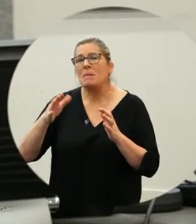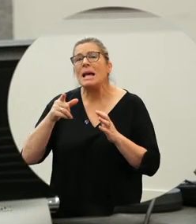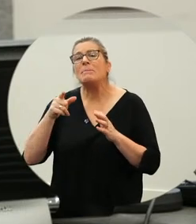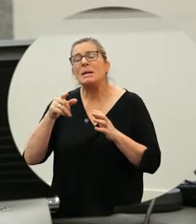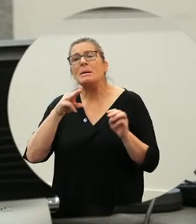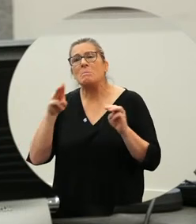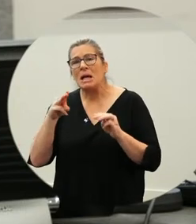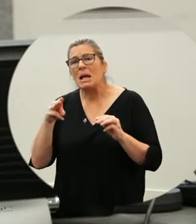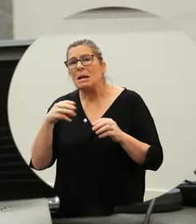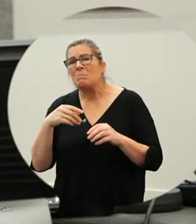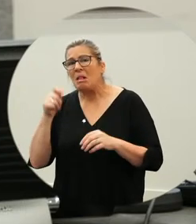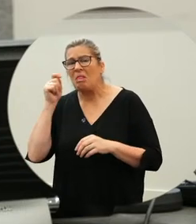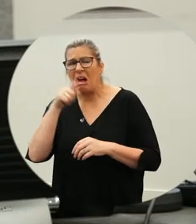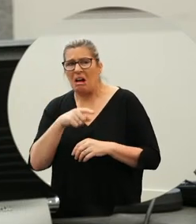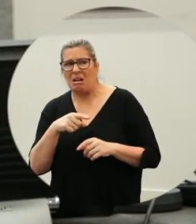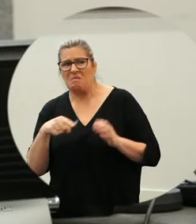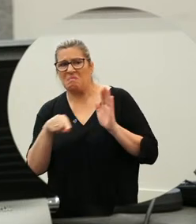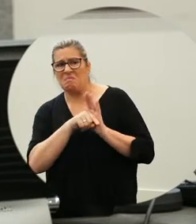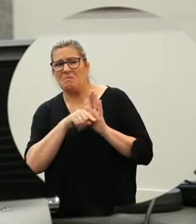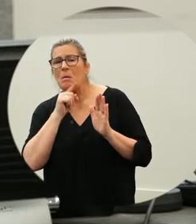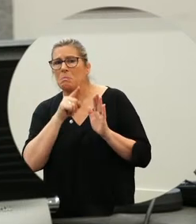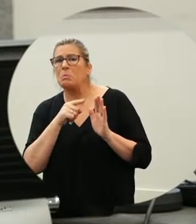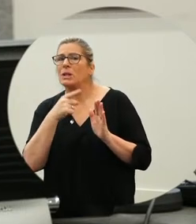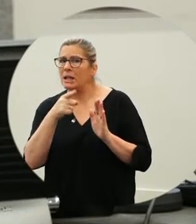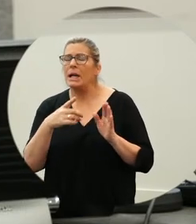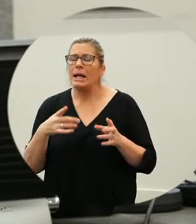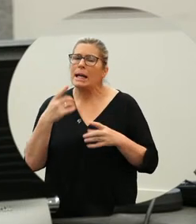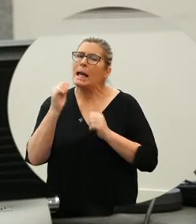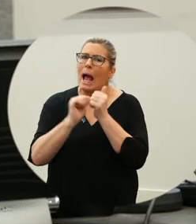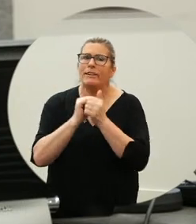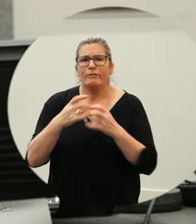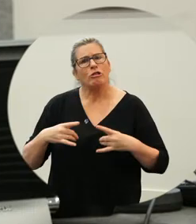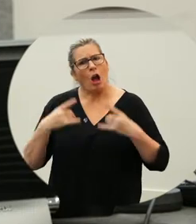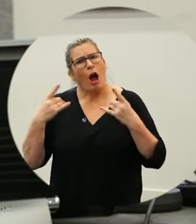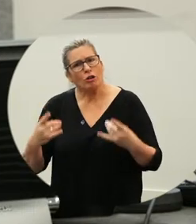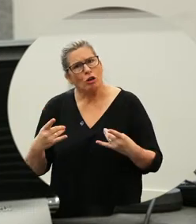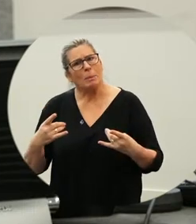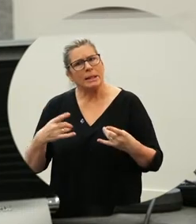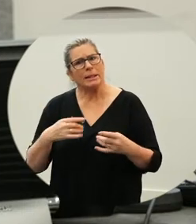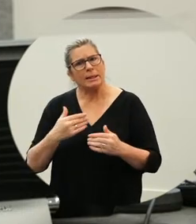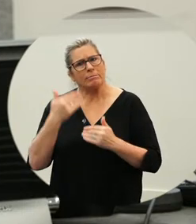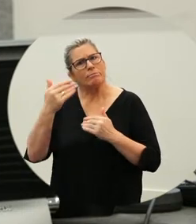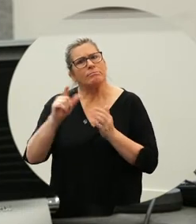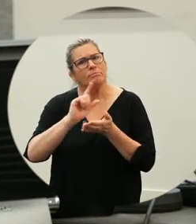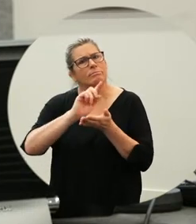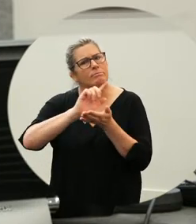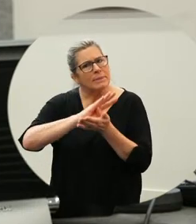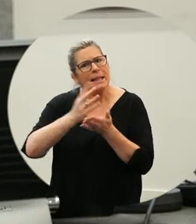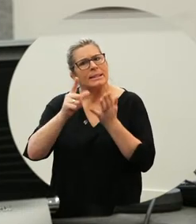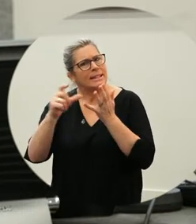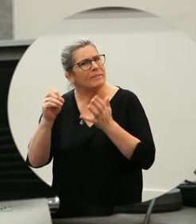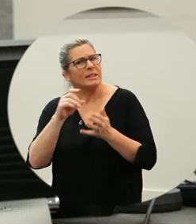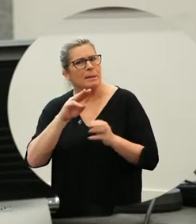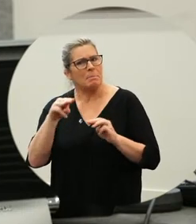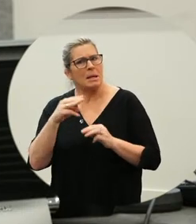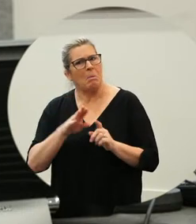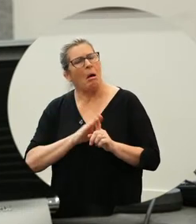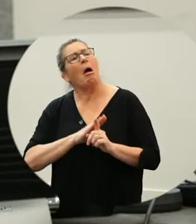by acting quite honourably at that point. But there would be many people who would have a different view.